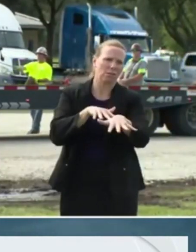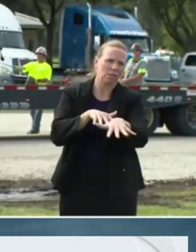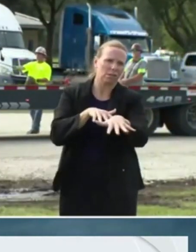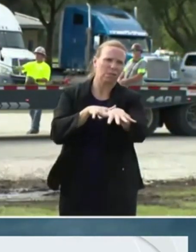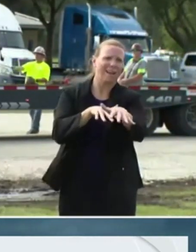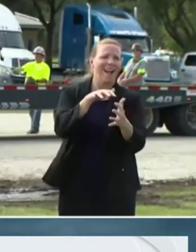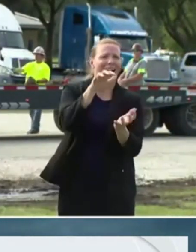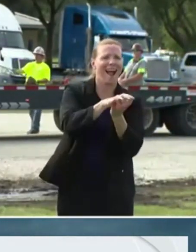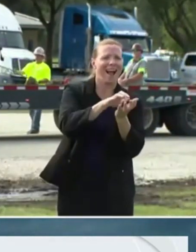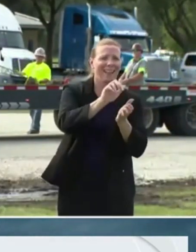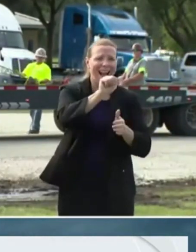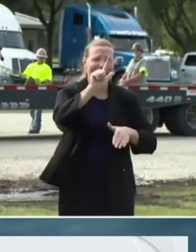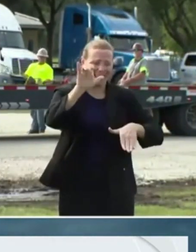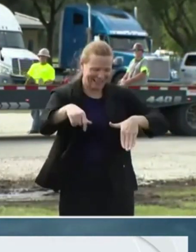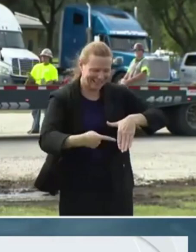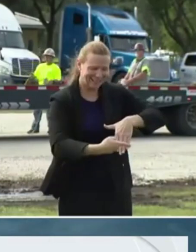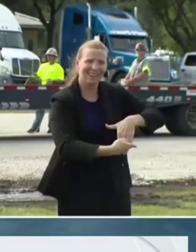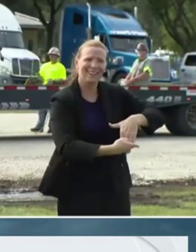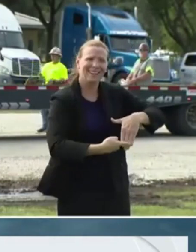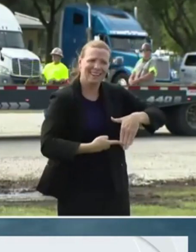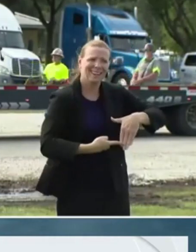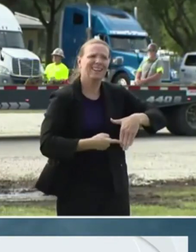right now.